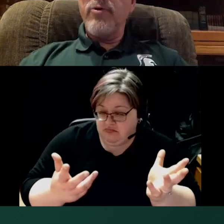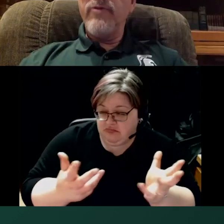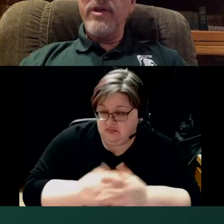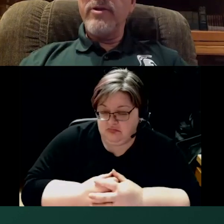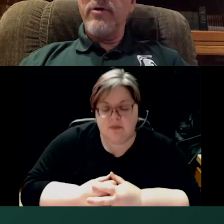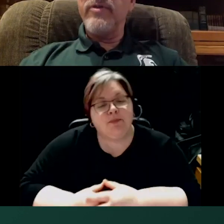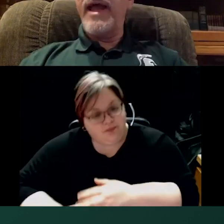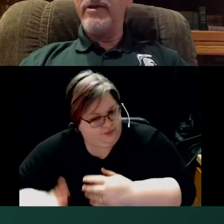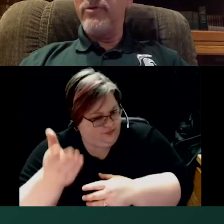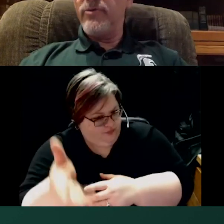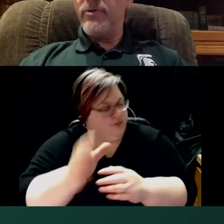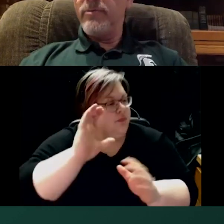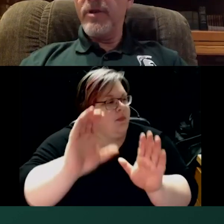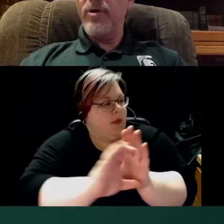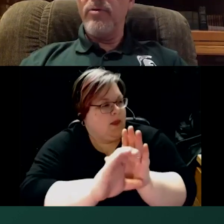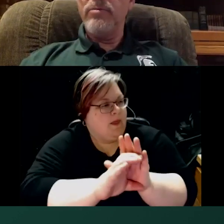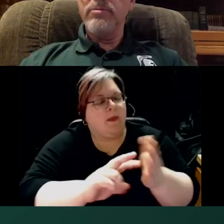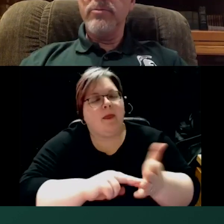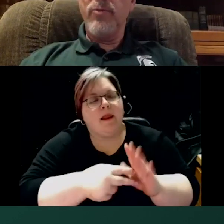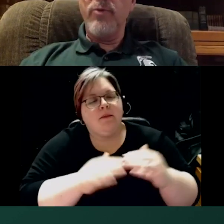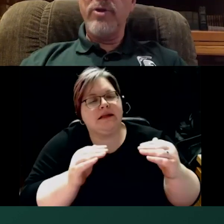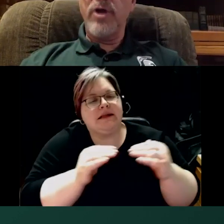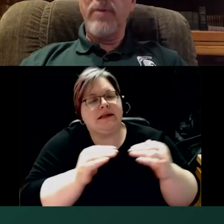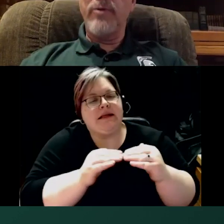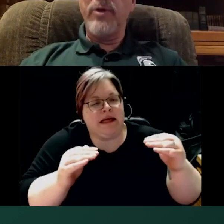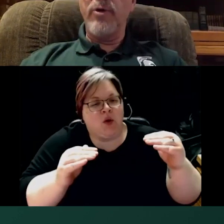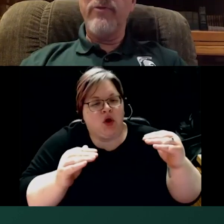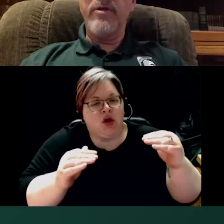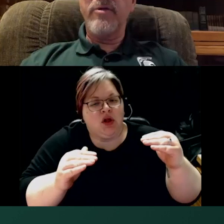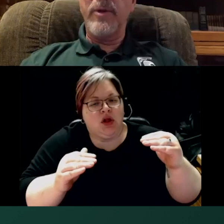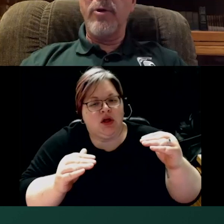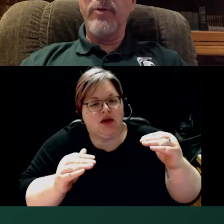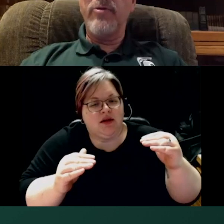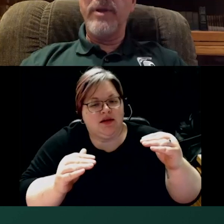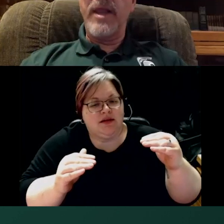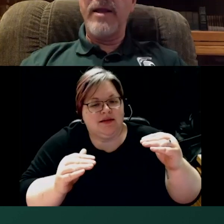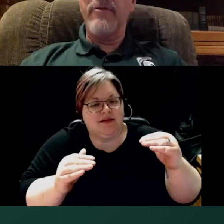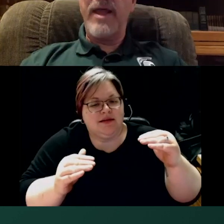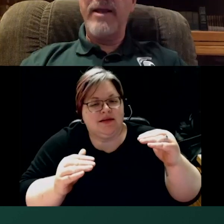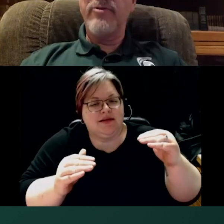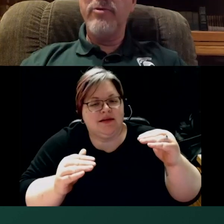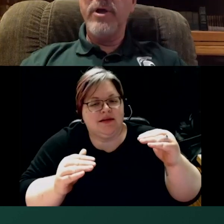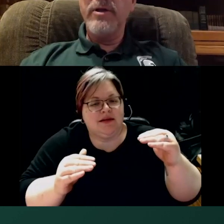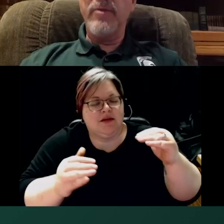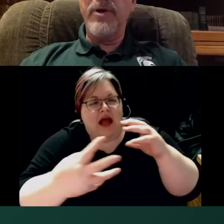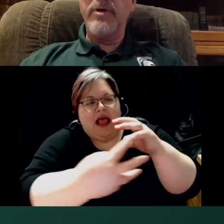the equivalent of latitude. So when we talk about the Earth, if this was the Earth, these would be lines of latitude, these parallels